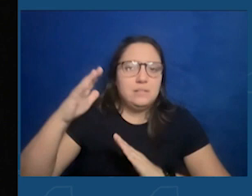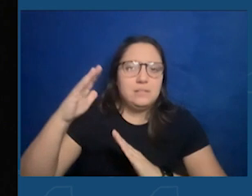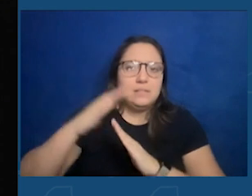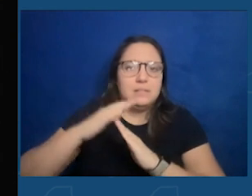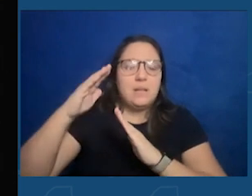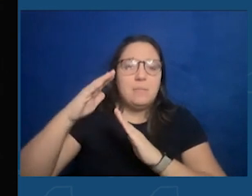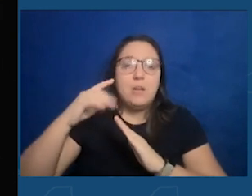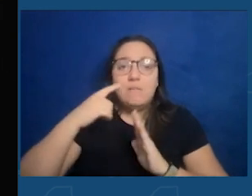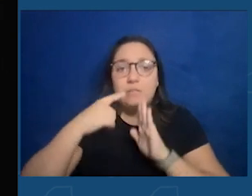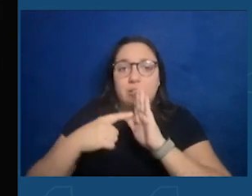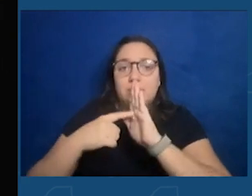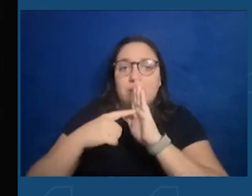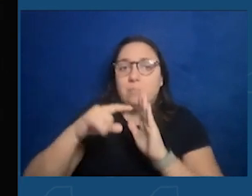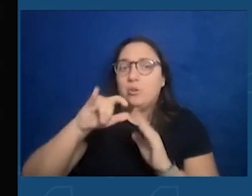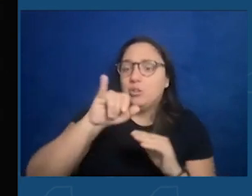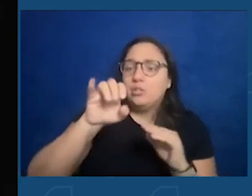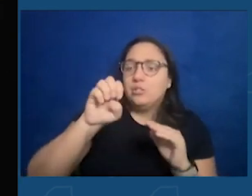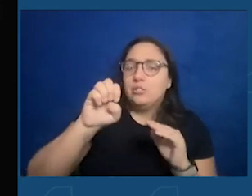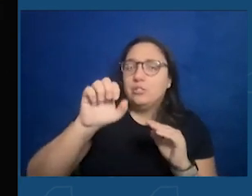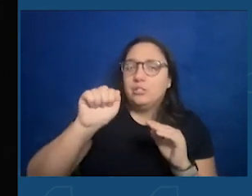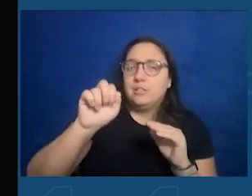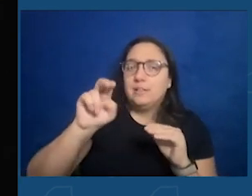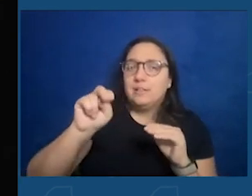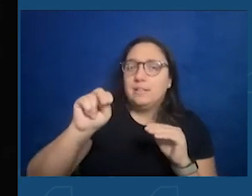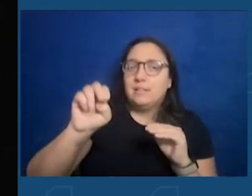Jeanette Moy,